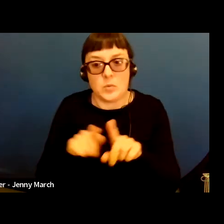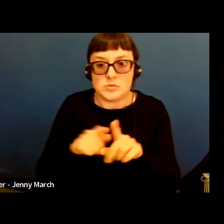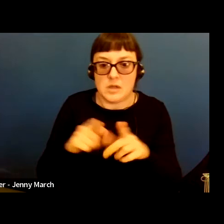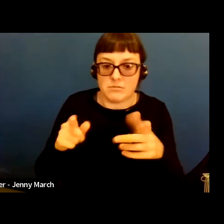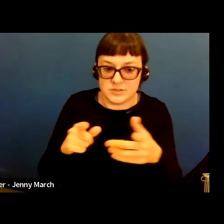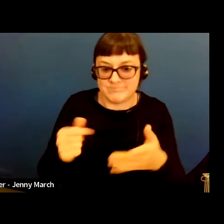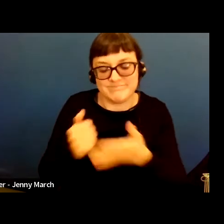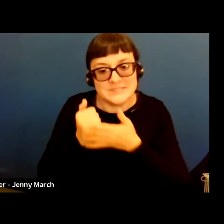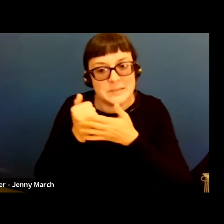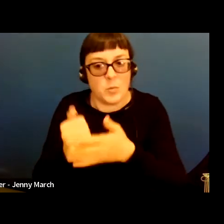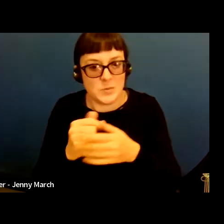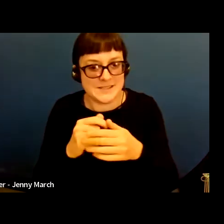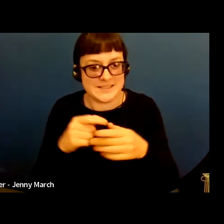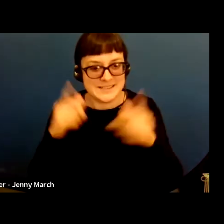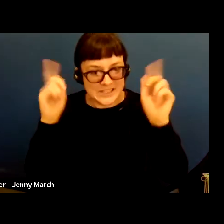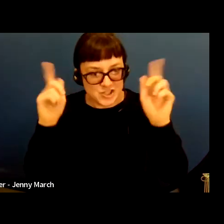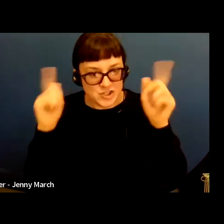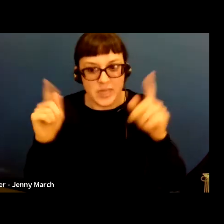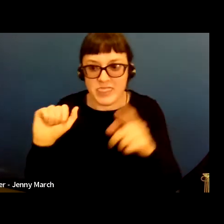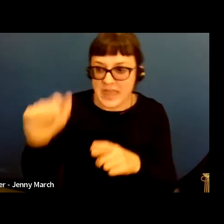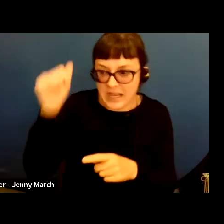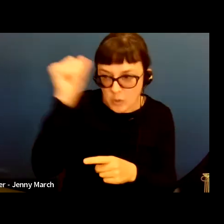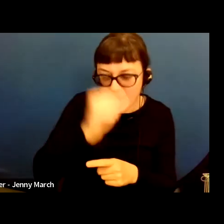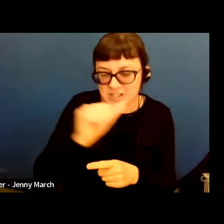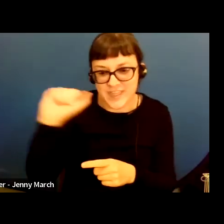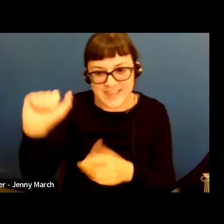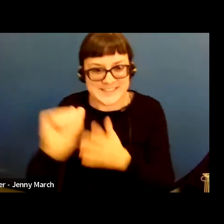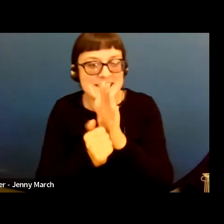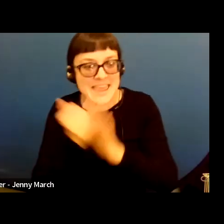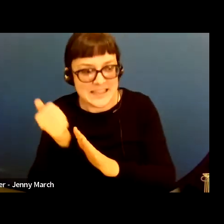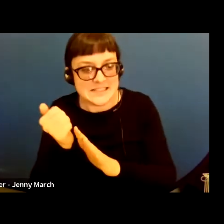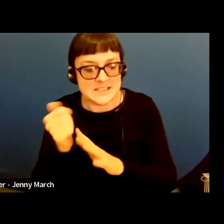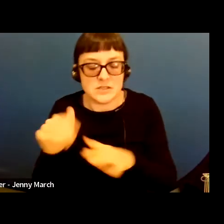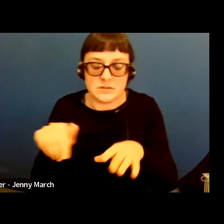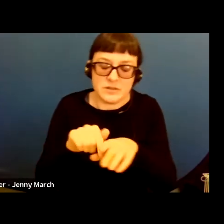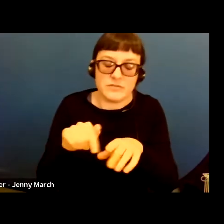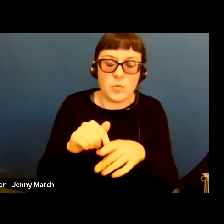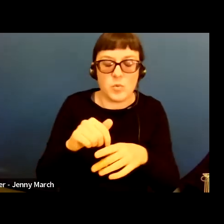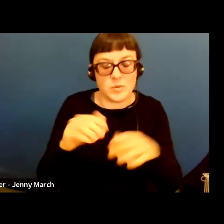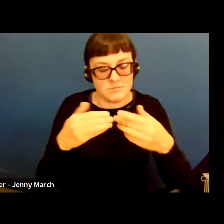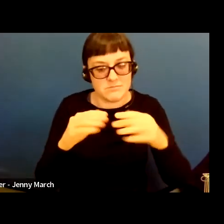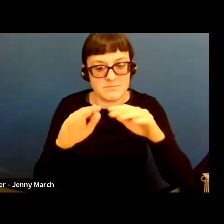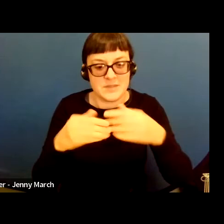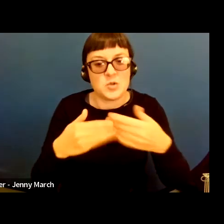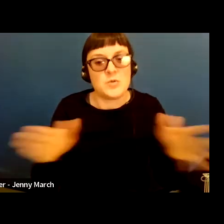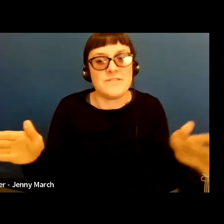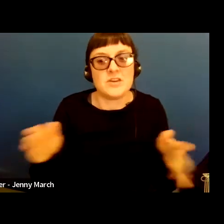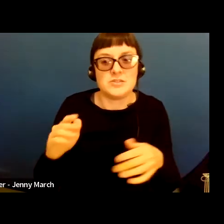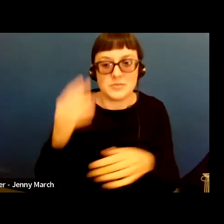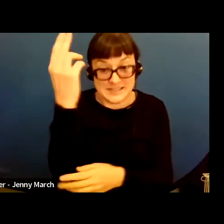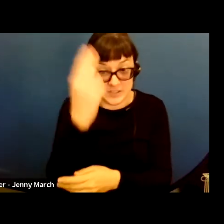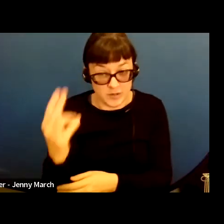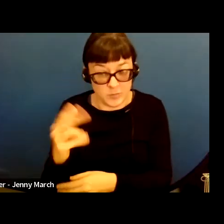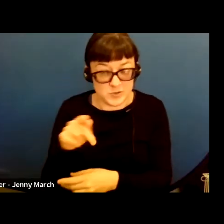capacity and knowledge, particularly around inclusive education and universal design for learning. But we also know that we need to strengthen